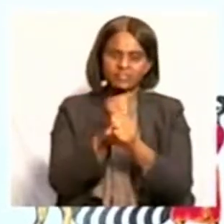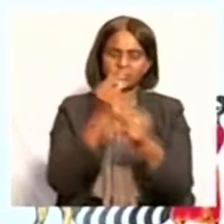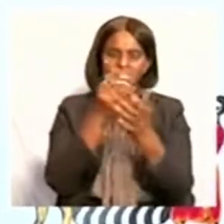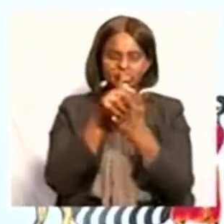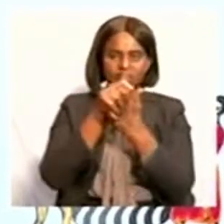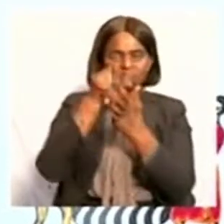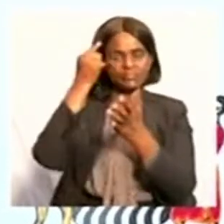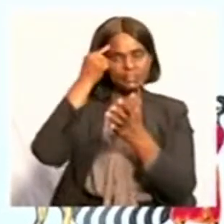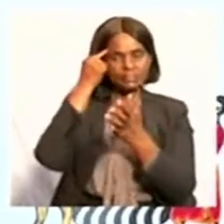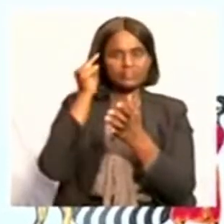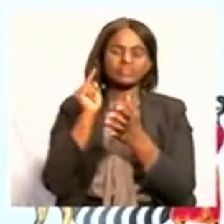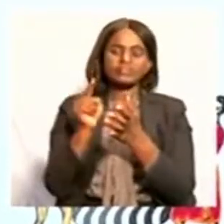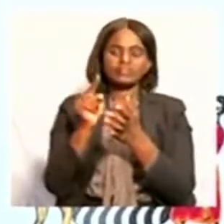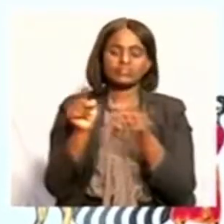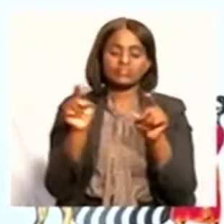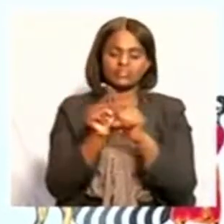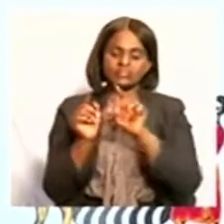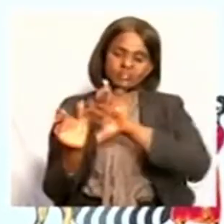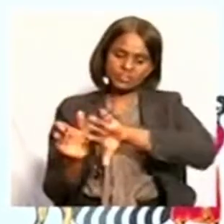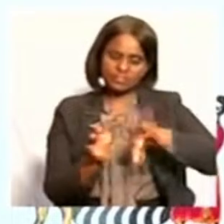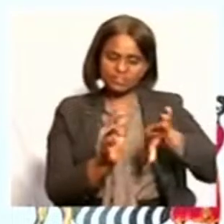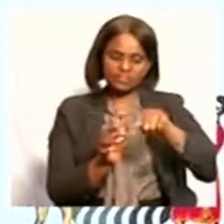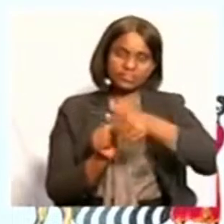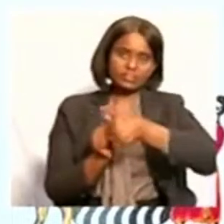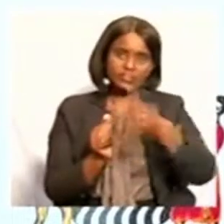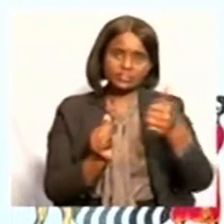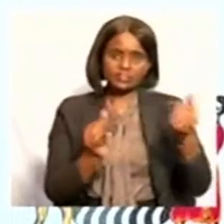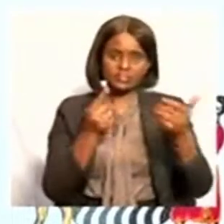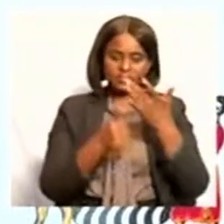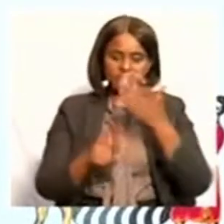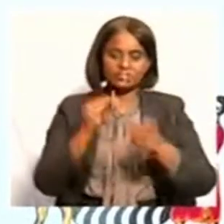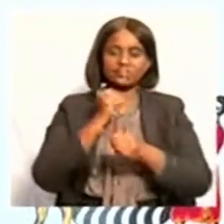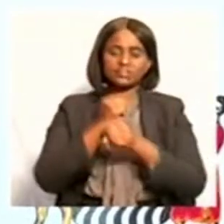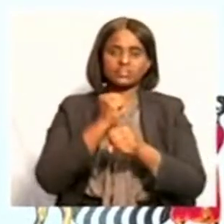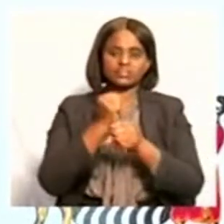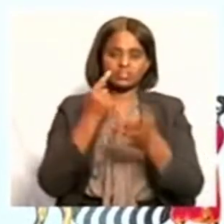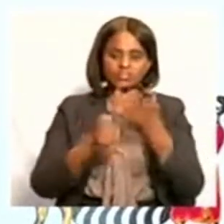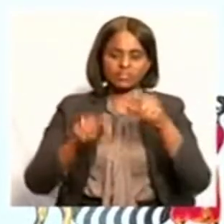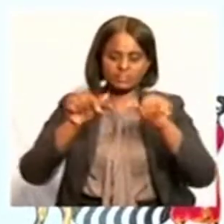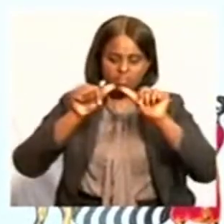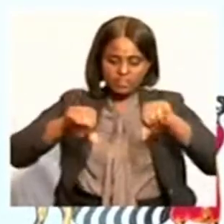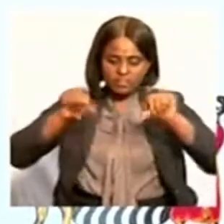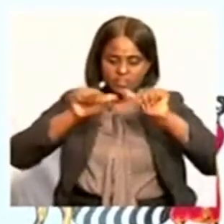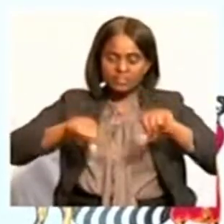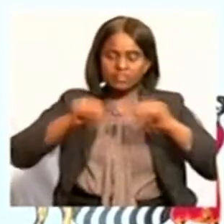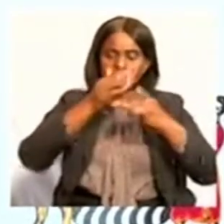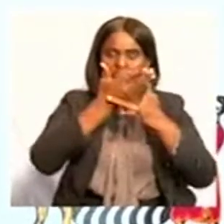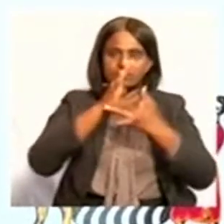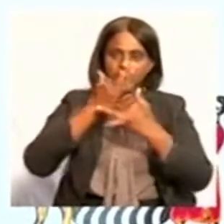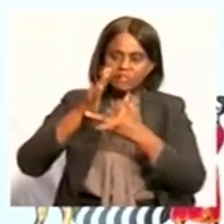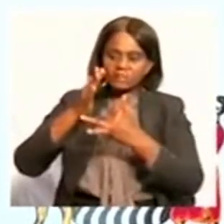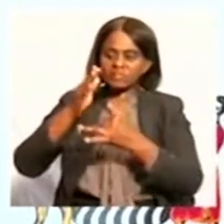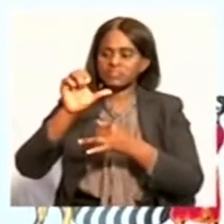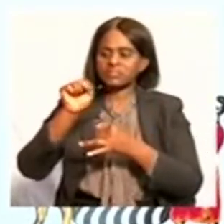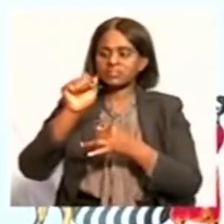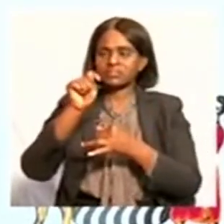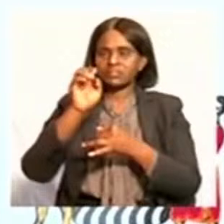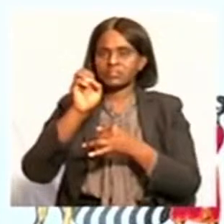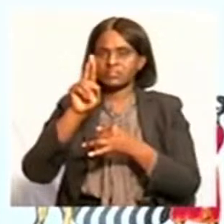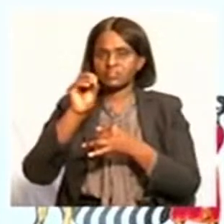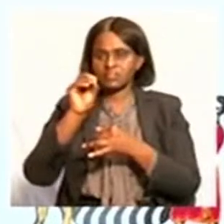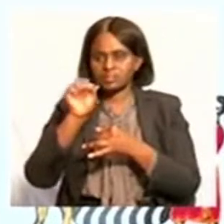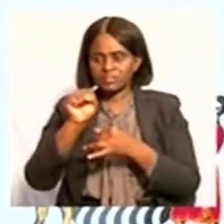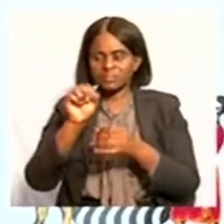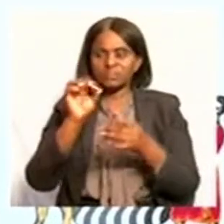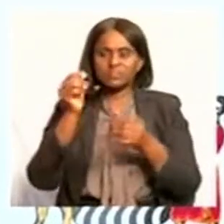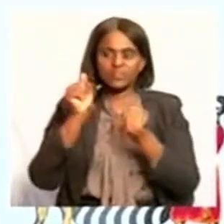government funds. Then the other function is to audit the shares, stores, and